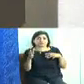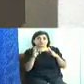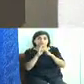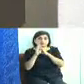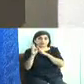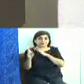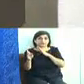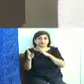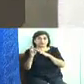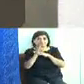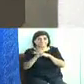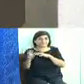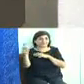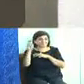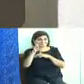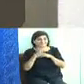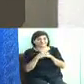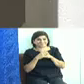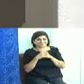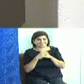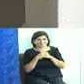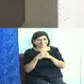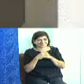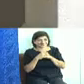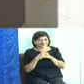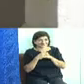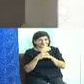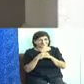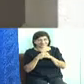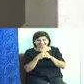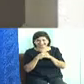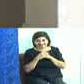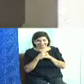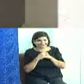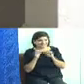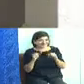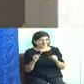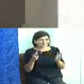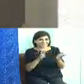up for the part of the 50th anniversary, and they'll take you all